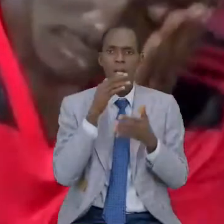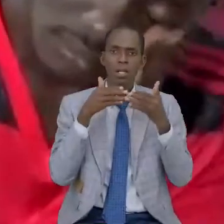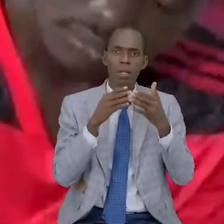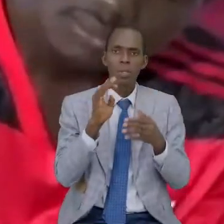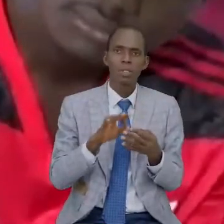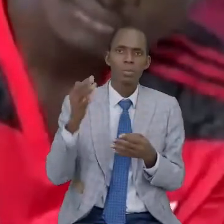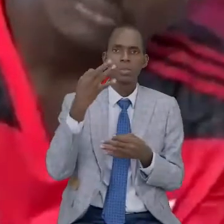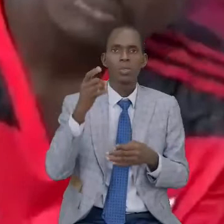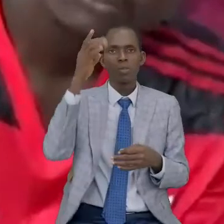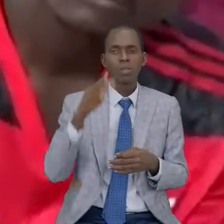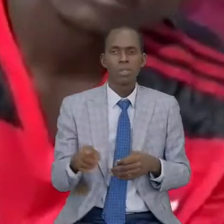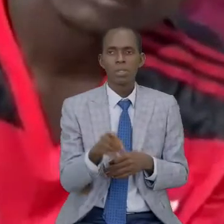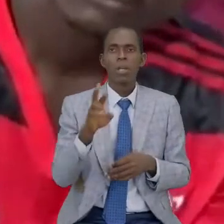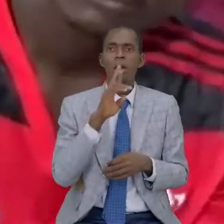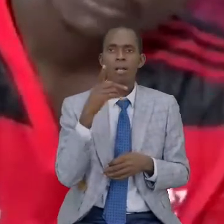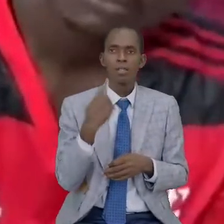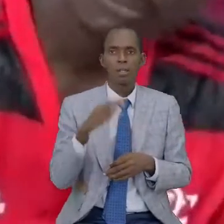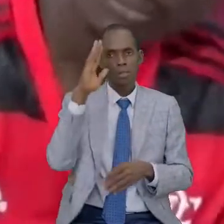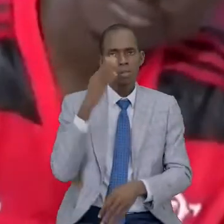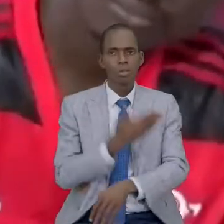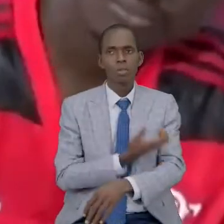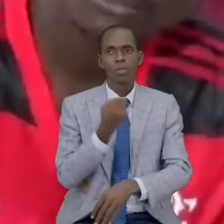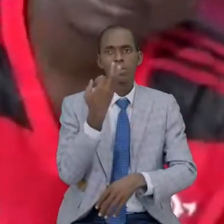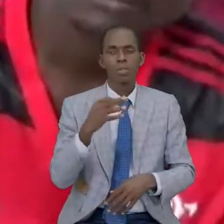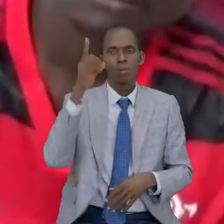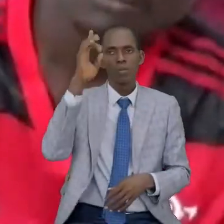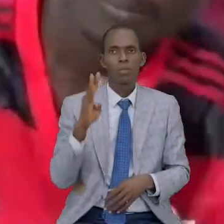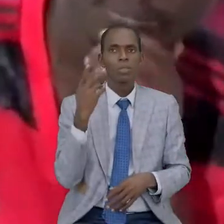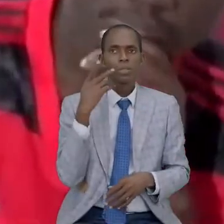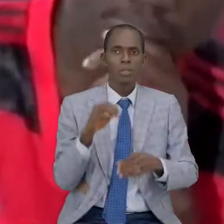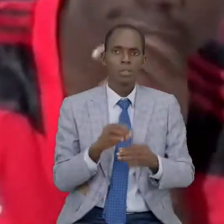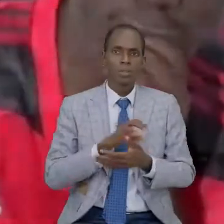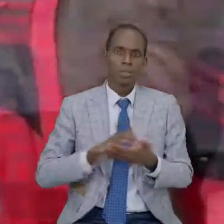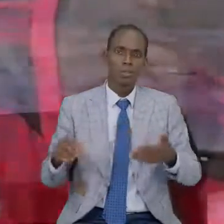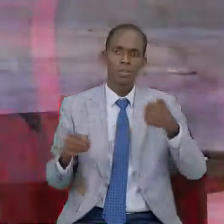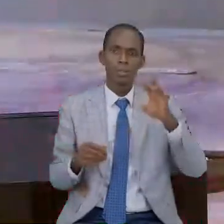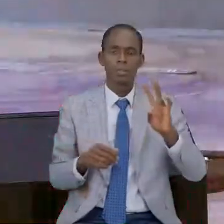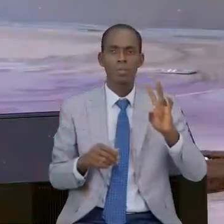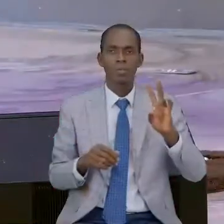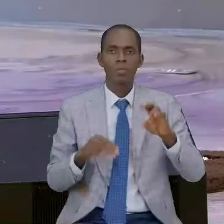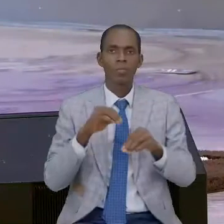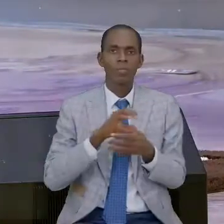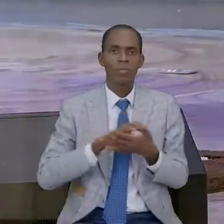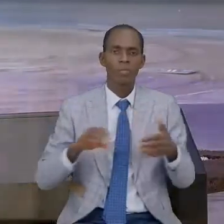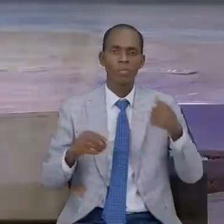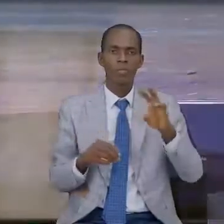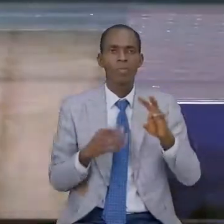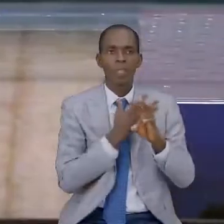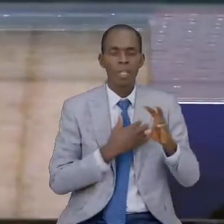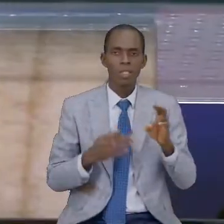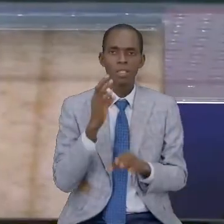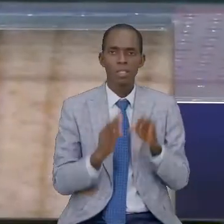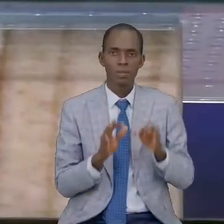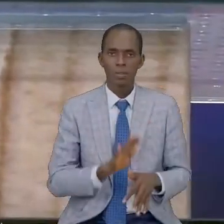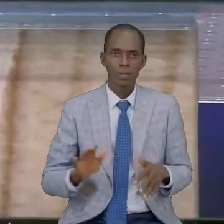the Spirit of God, they are the sons of God. Look at verse 17. In verse 17, it says, and